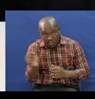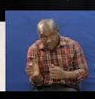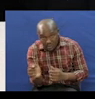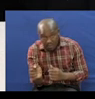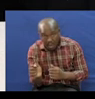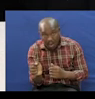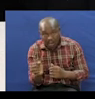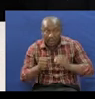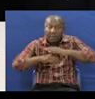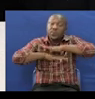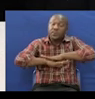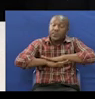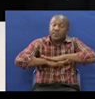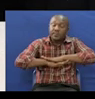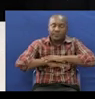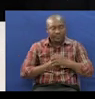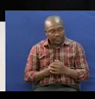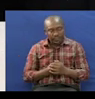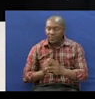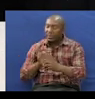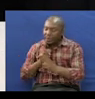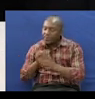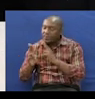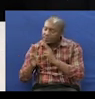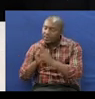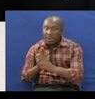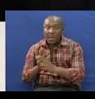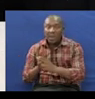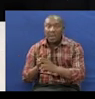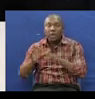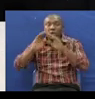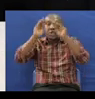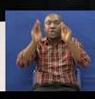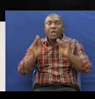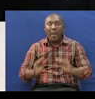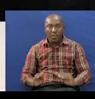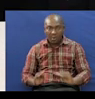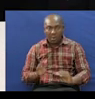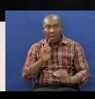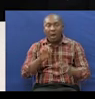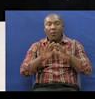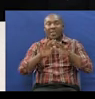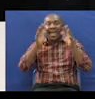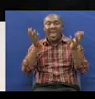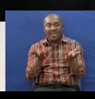grandpa. You see those trying to discuss about the shape of the